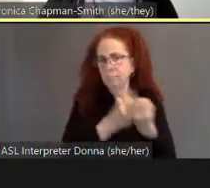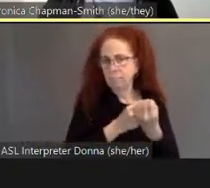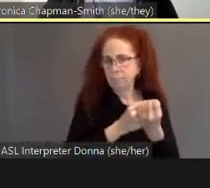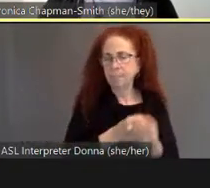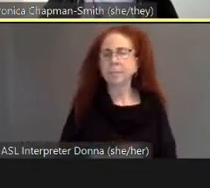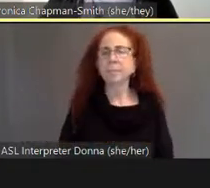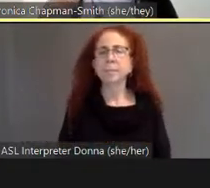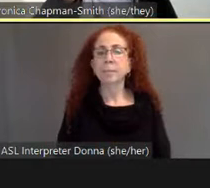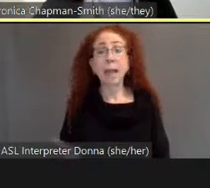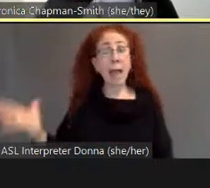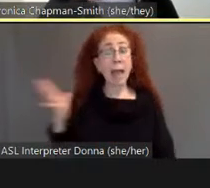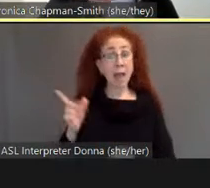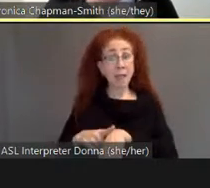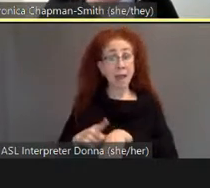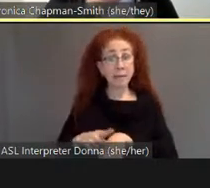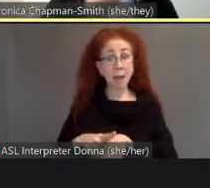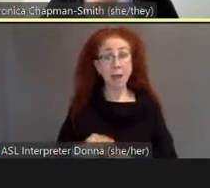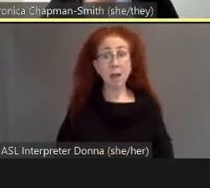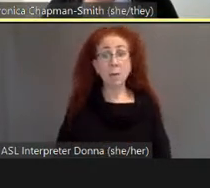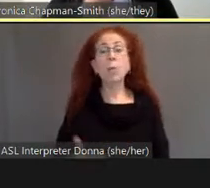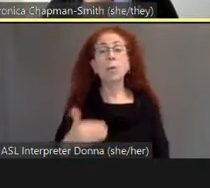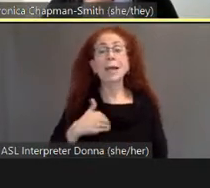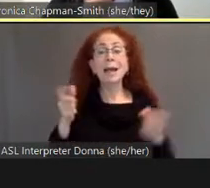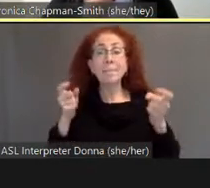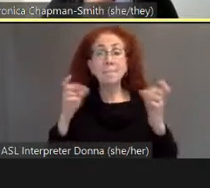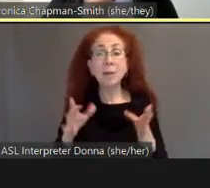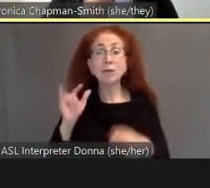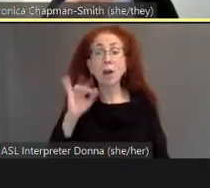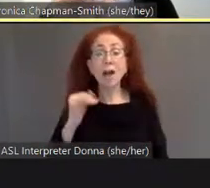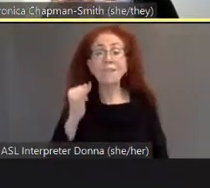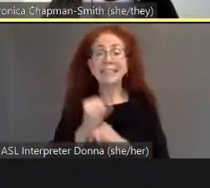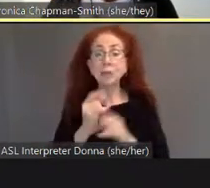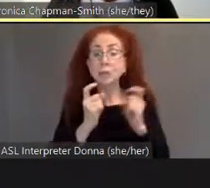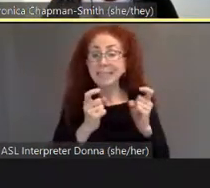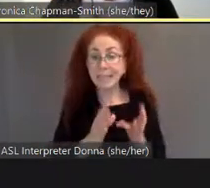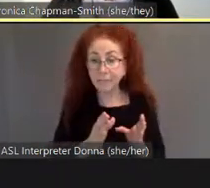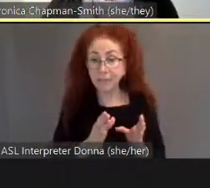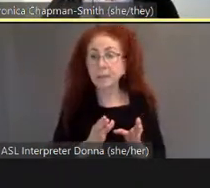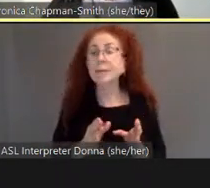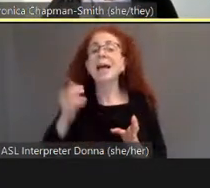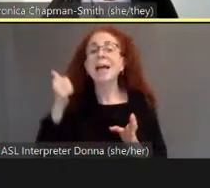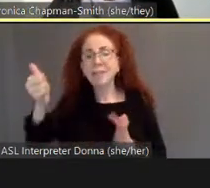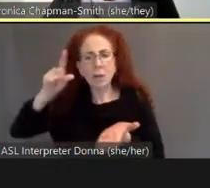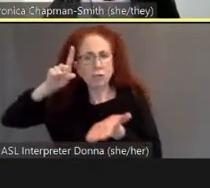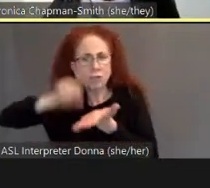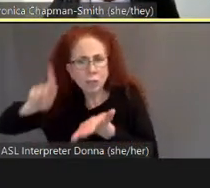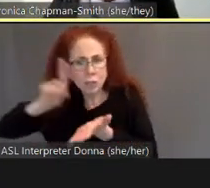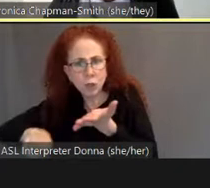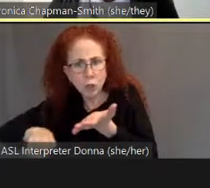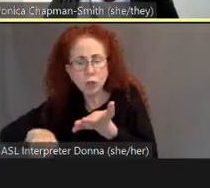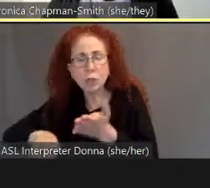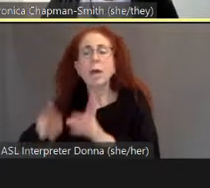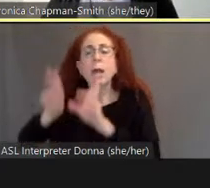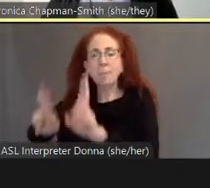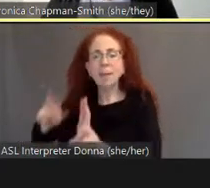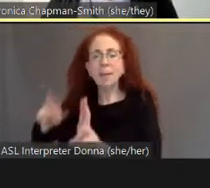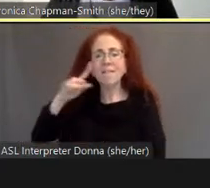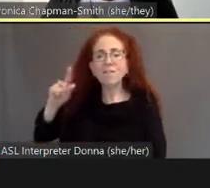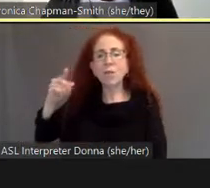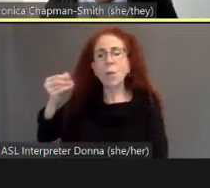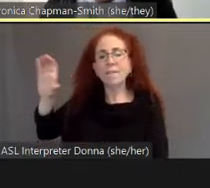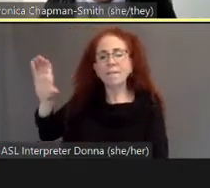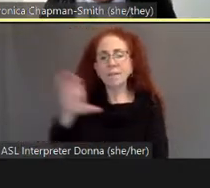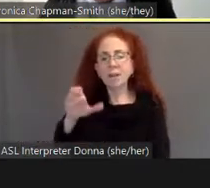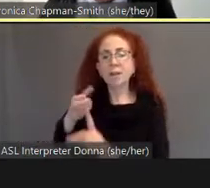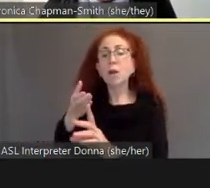At the time, we had a manager of institutional giving who did some research and applied for funding through PICO.